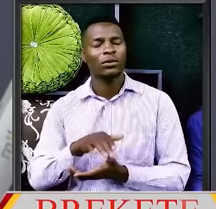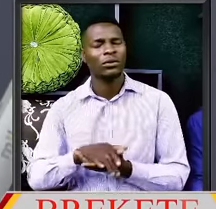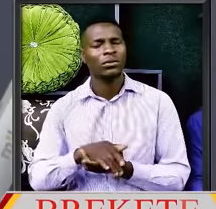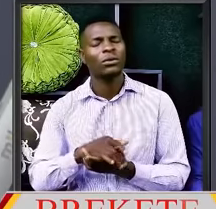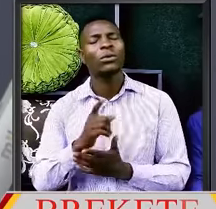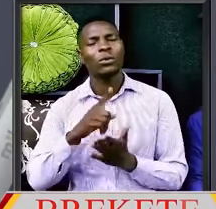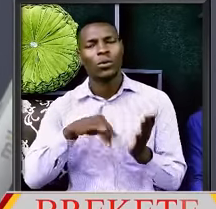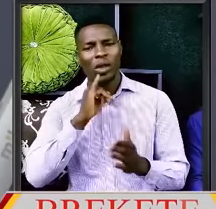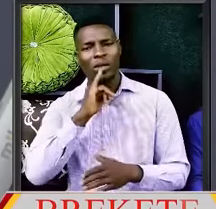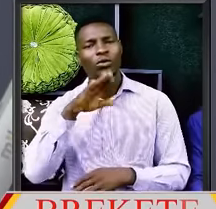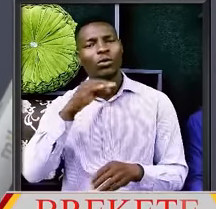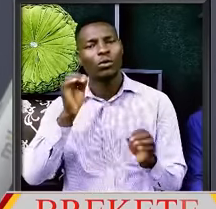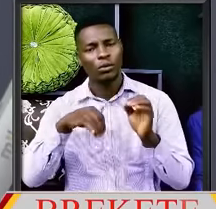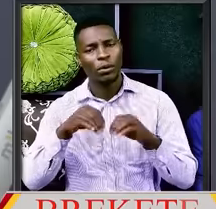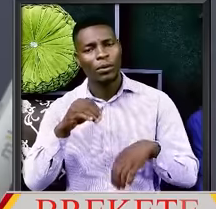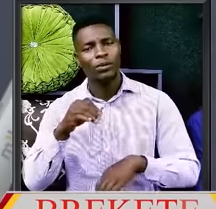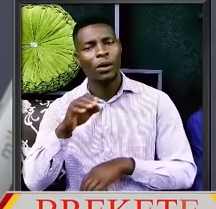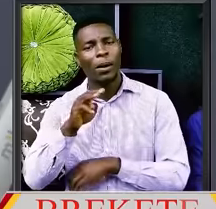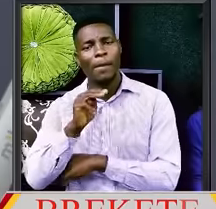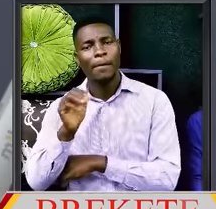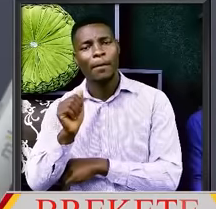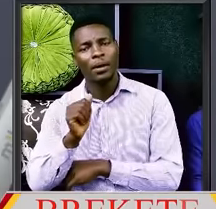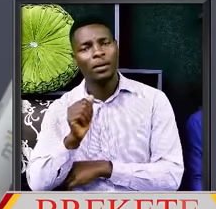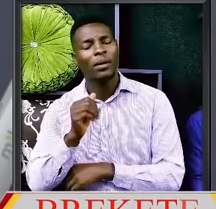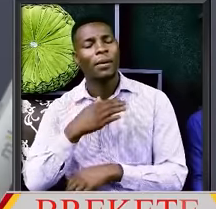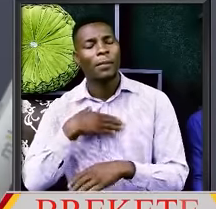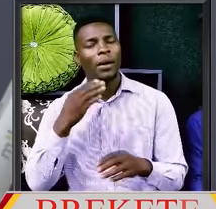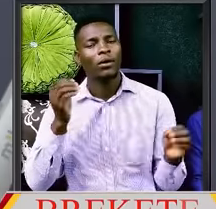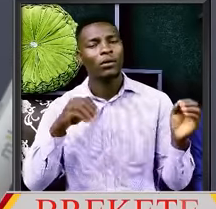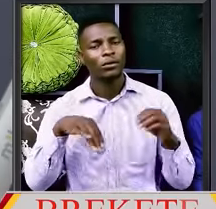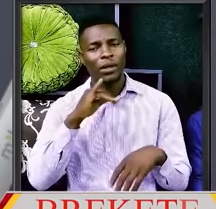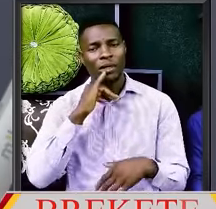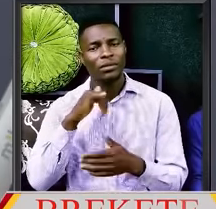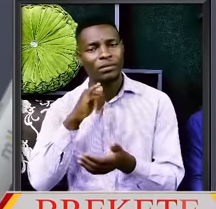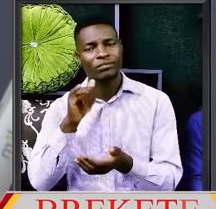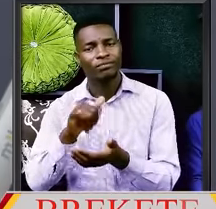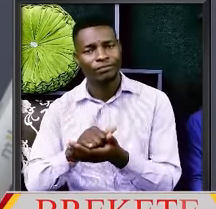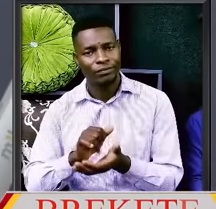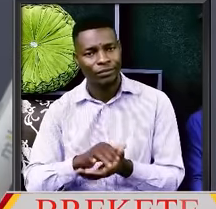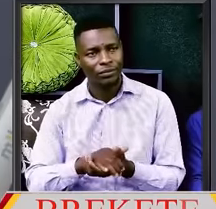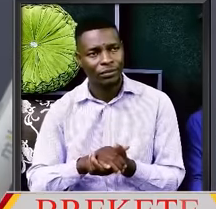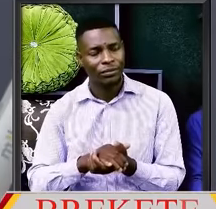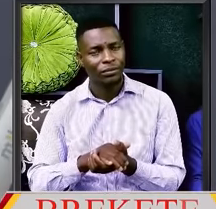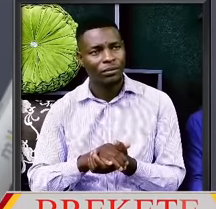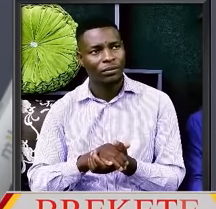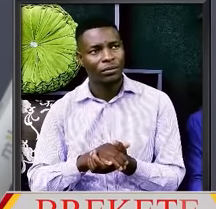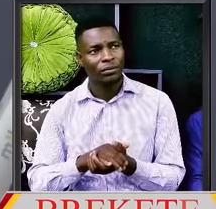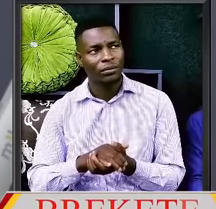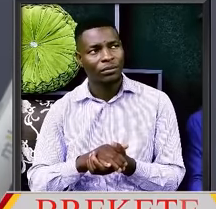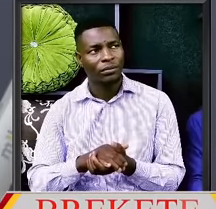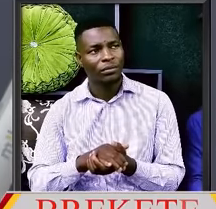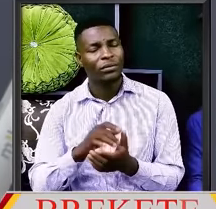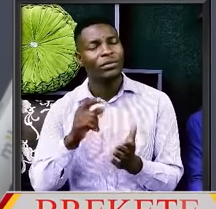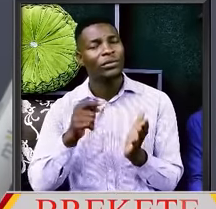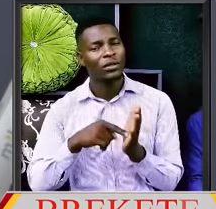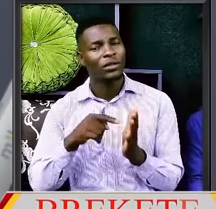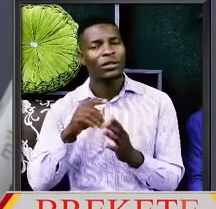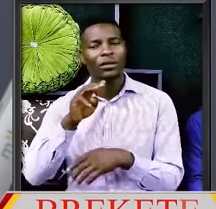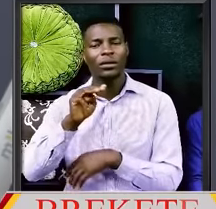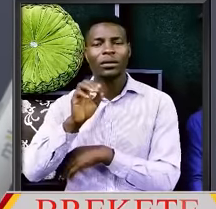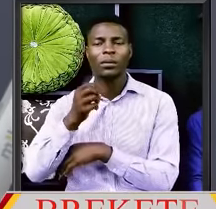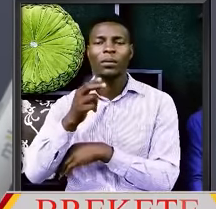What can be your contributor, Tema? Okay, my contribution is that on this Mohbad issue,